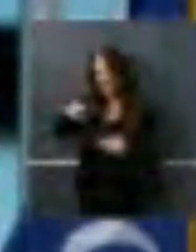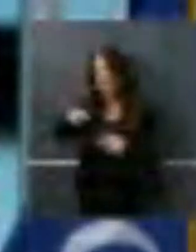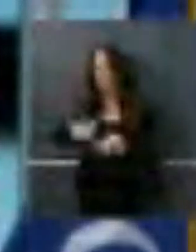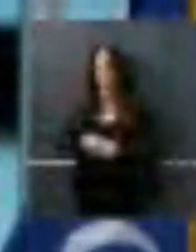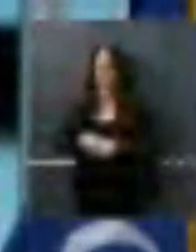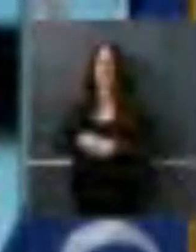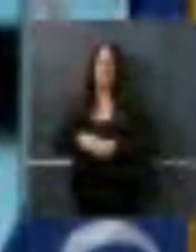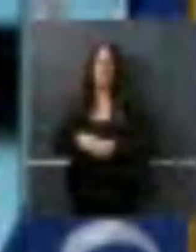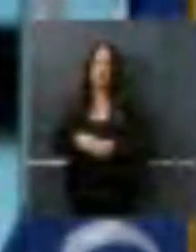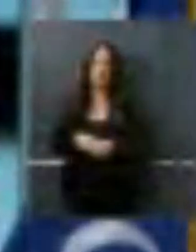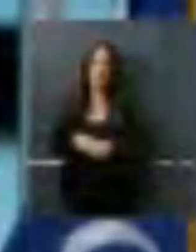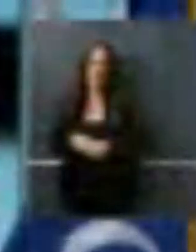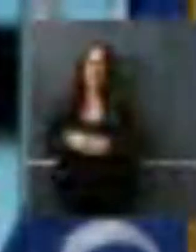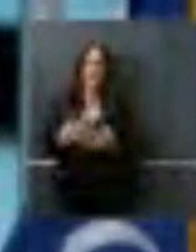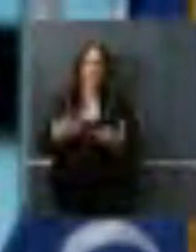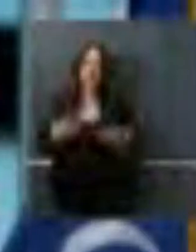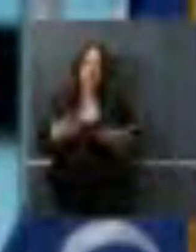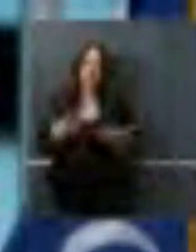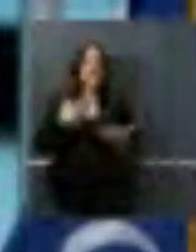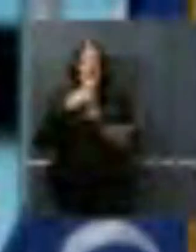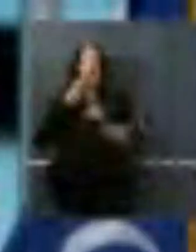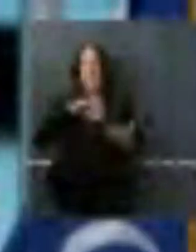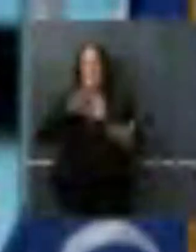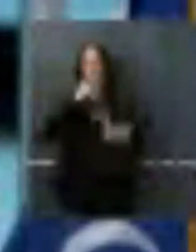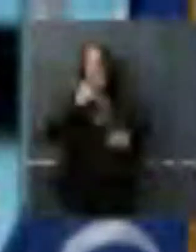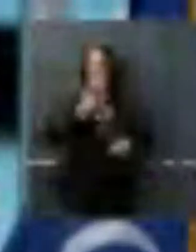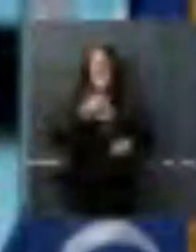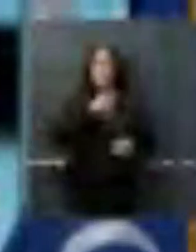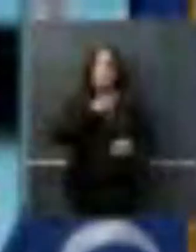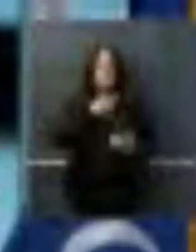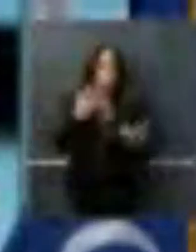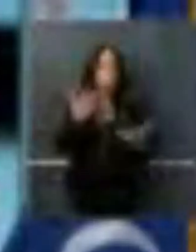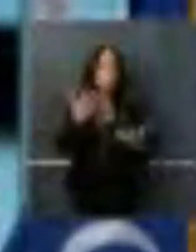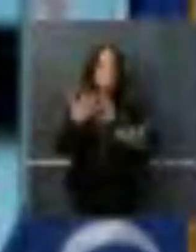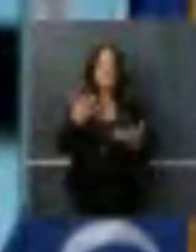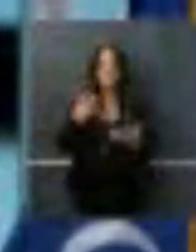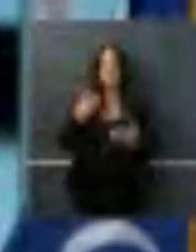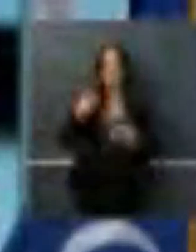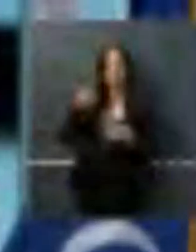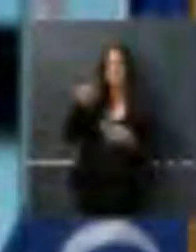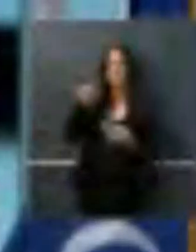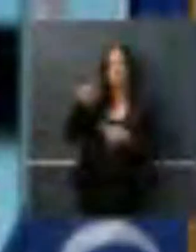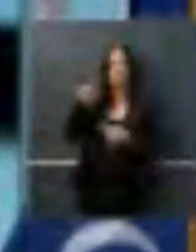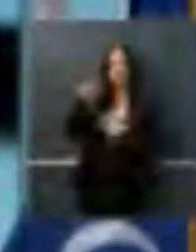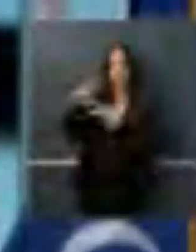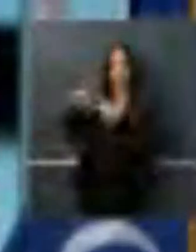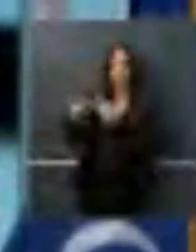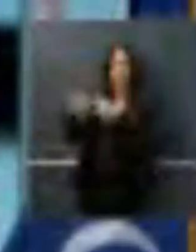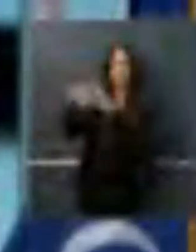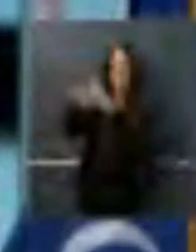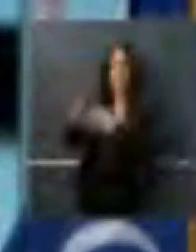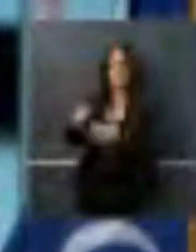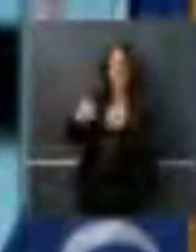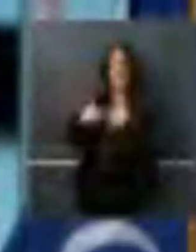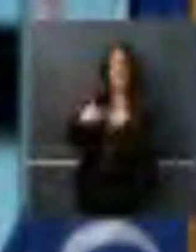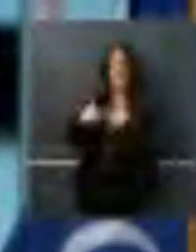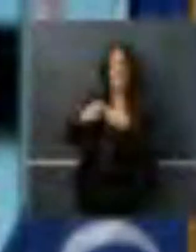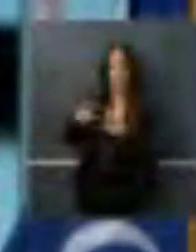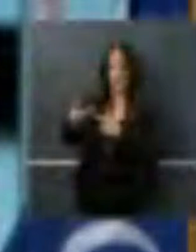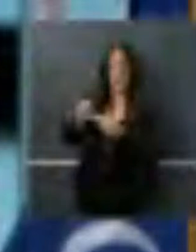and your query directly. But as you know, it's been well written about. There have been